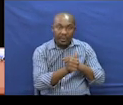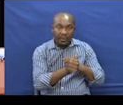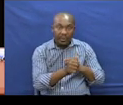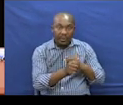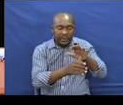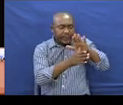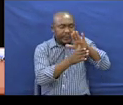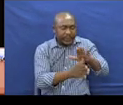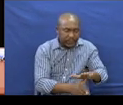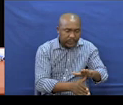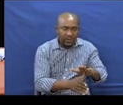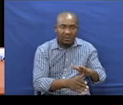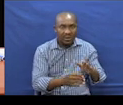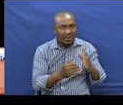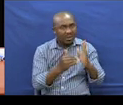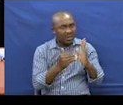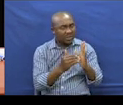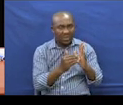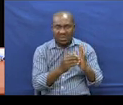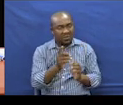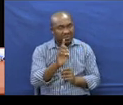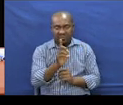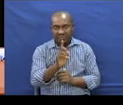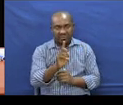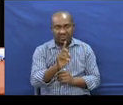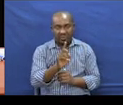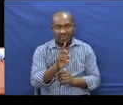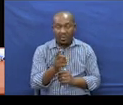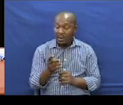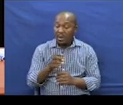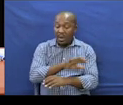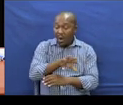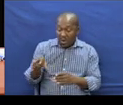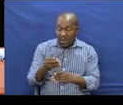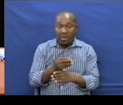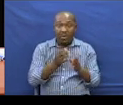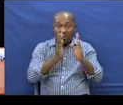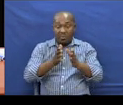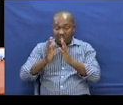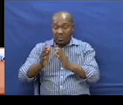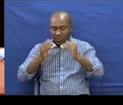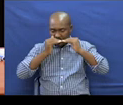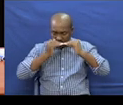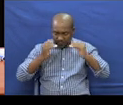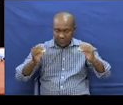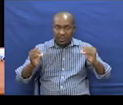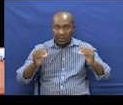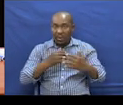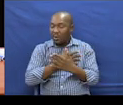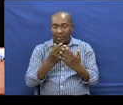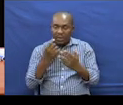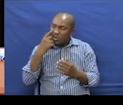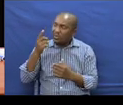common citizens does the same, all people have to be treated in equal environment, without looking at the state